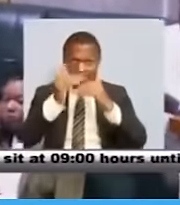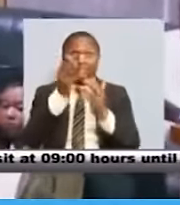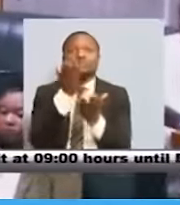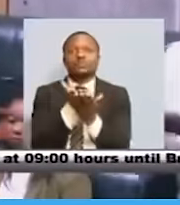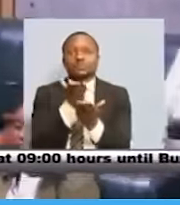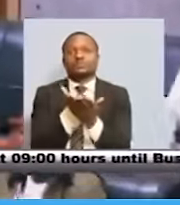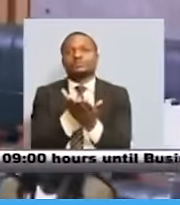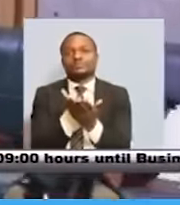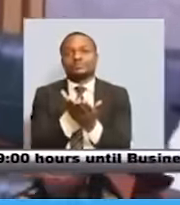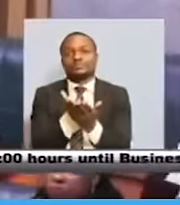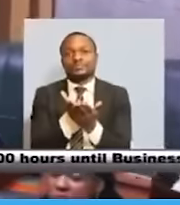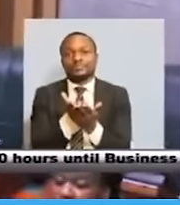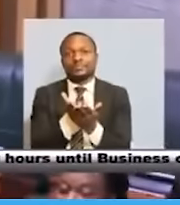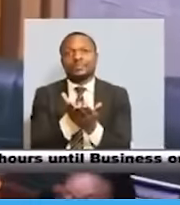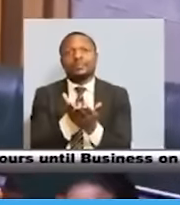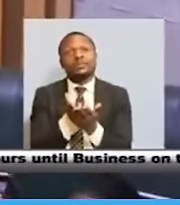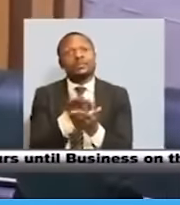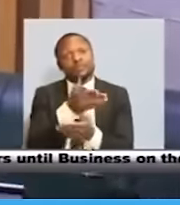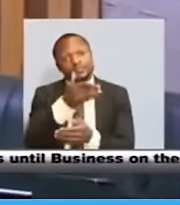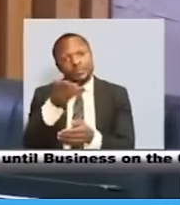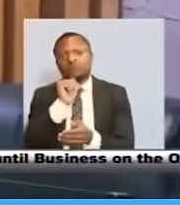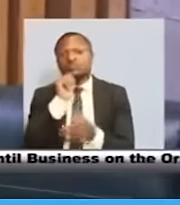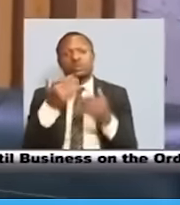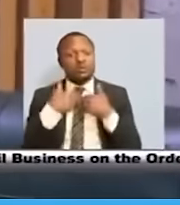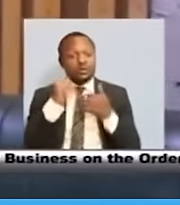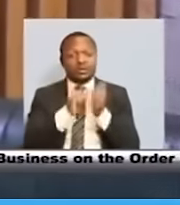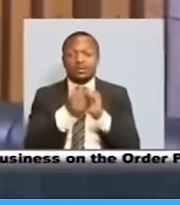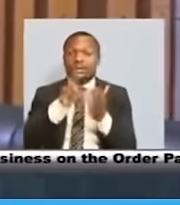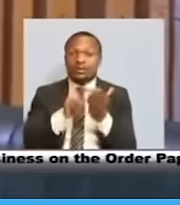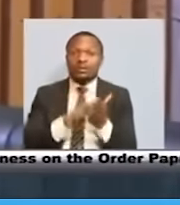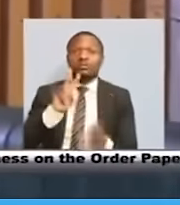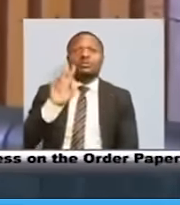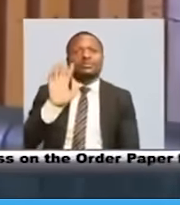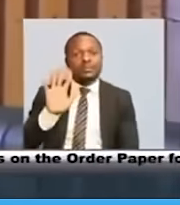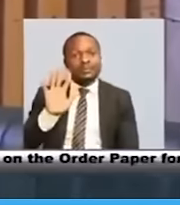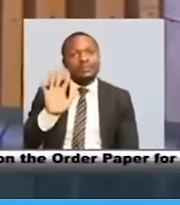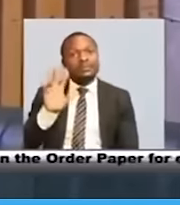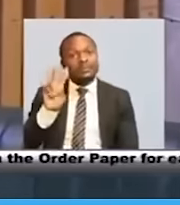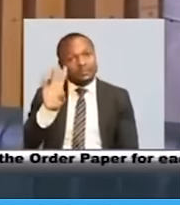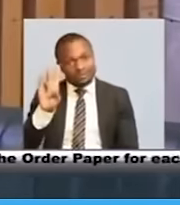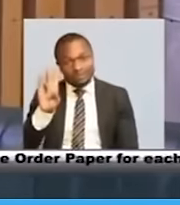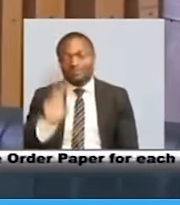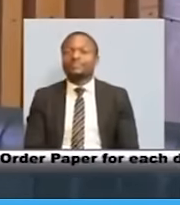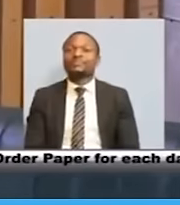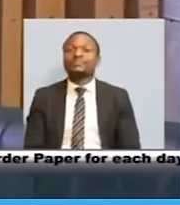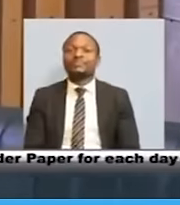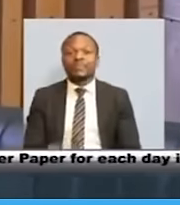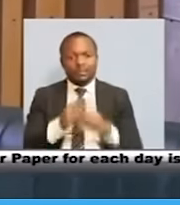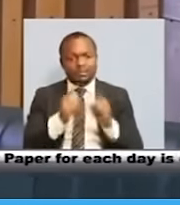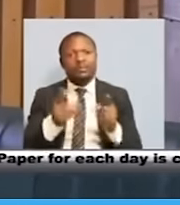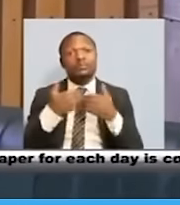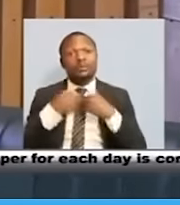motion, we may not have problem with standing orders 25 and 27, but we have